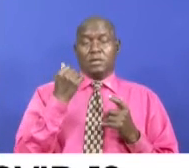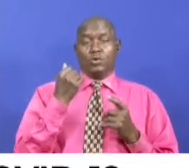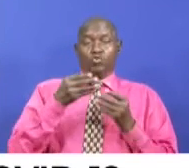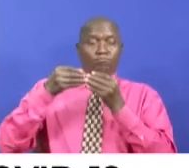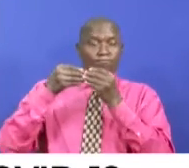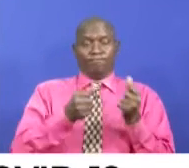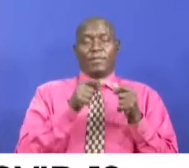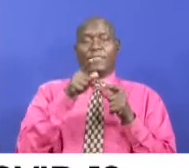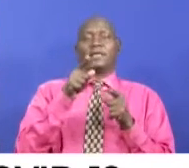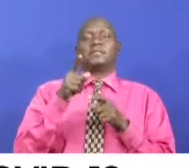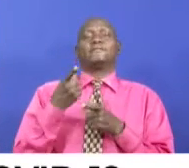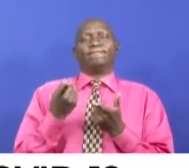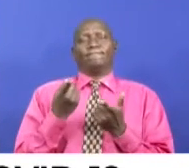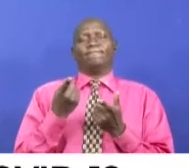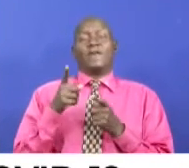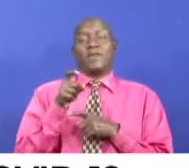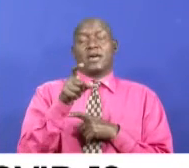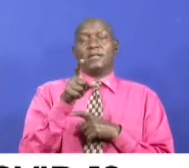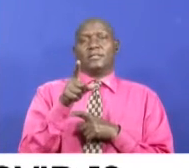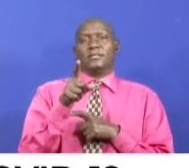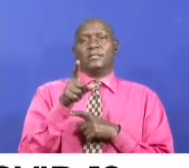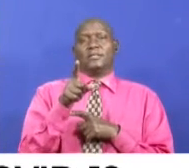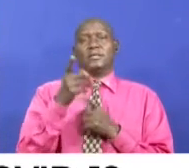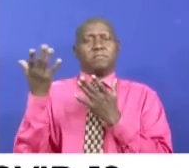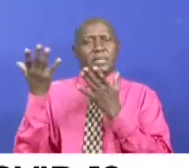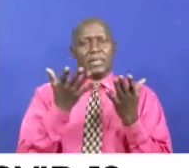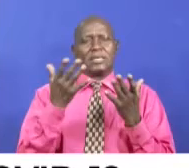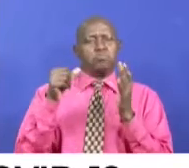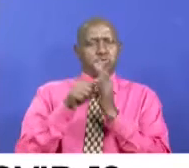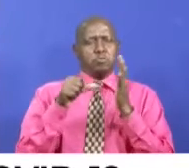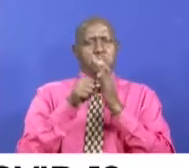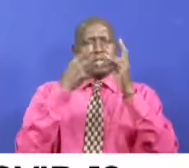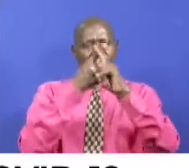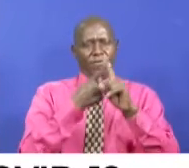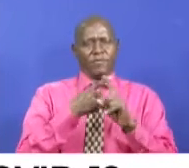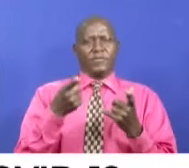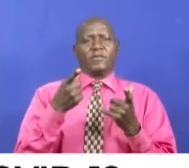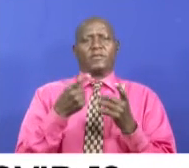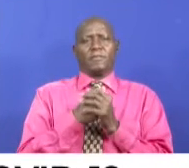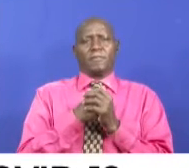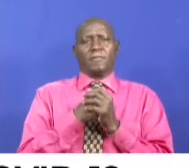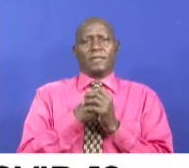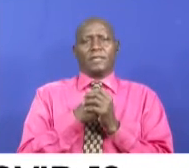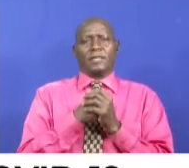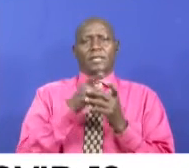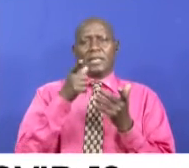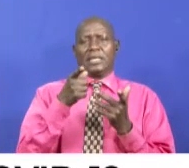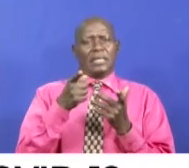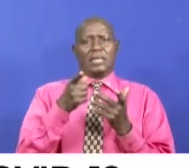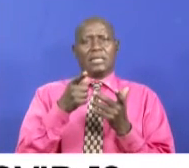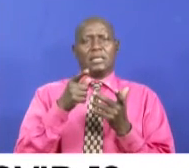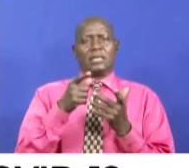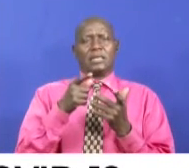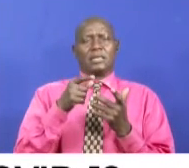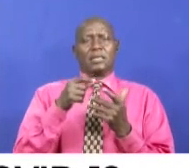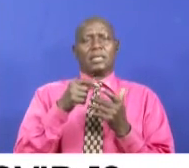has occasioned so much suffering, mayhem, and disruption on a scale never witnessed in recent